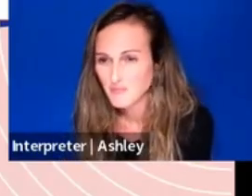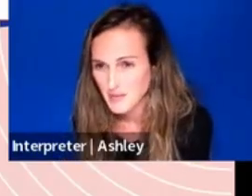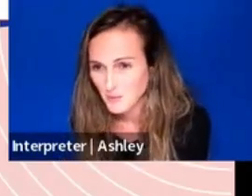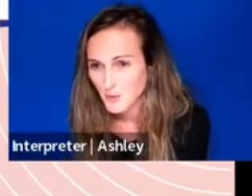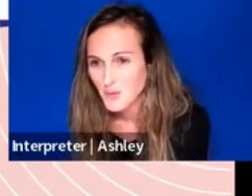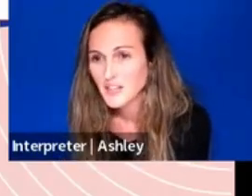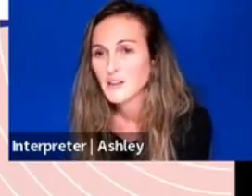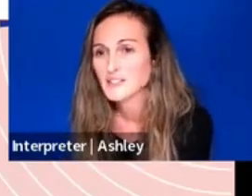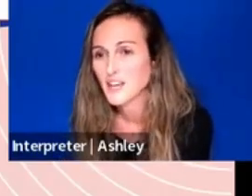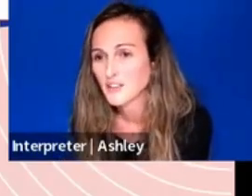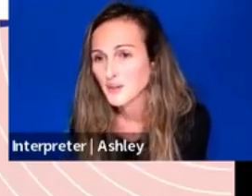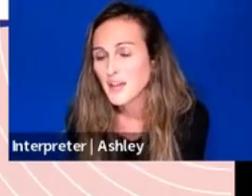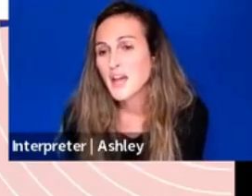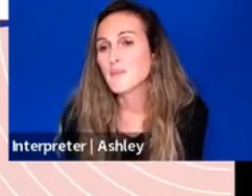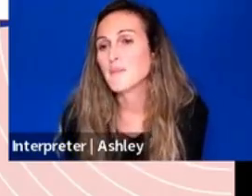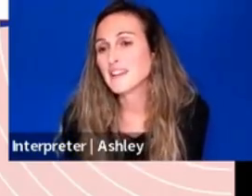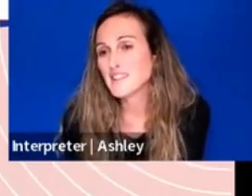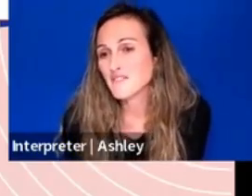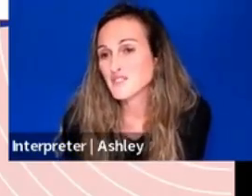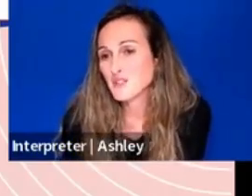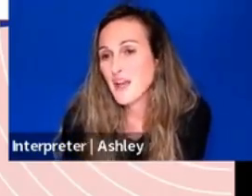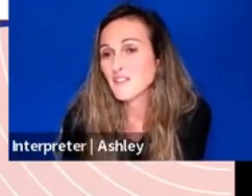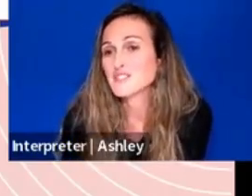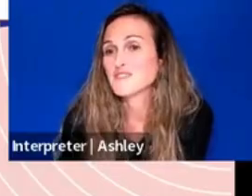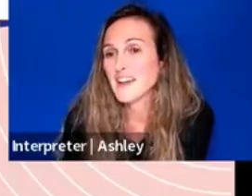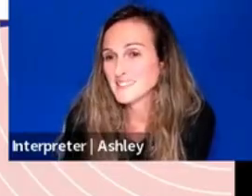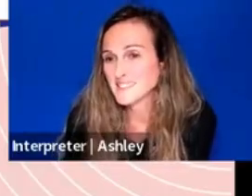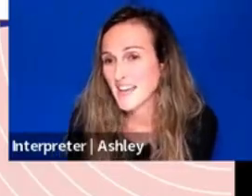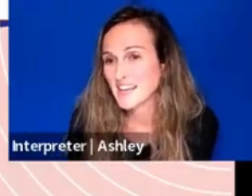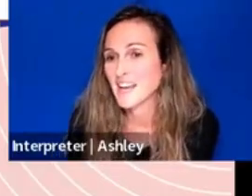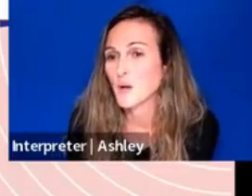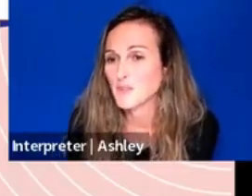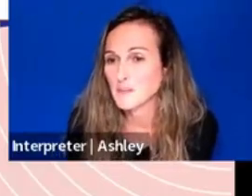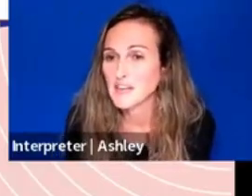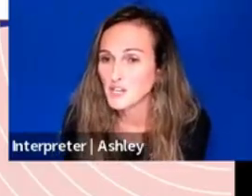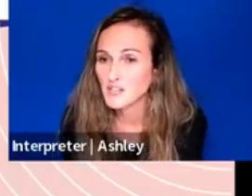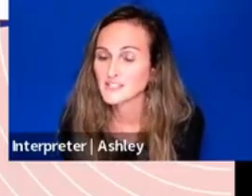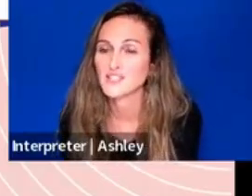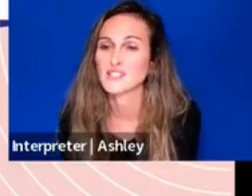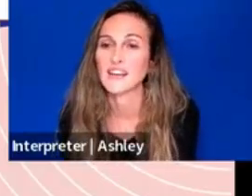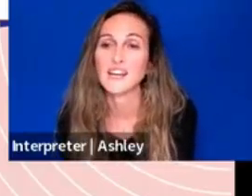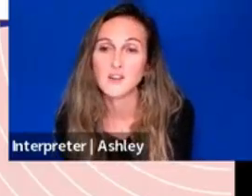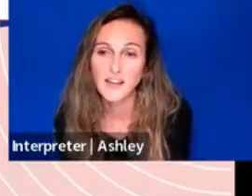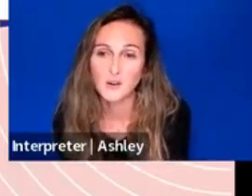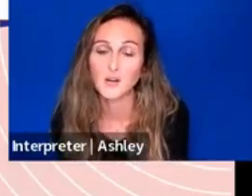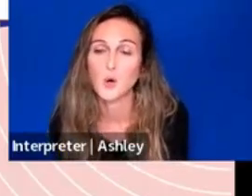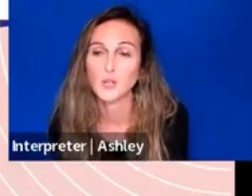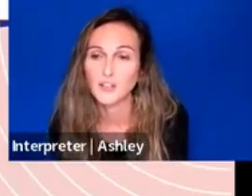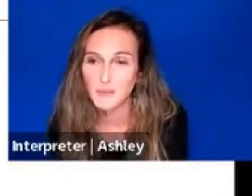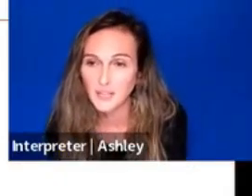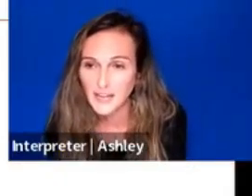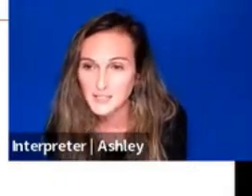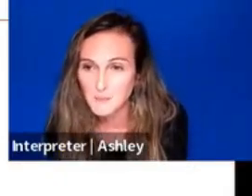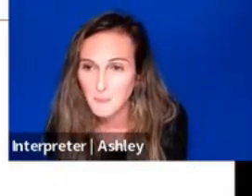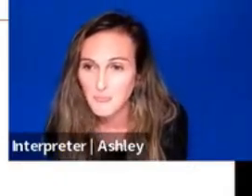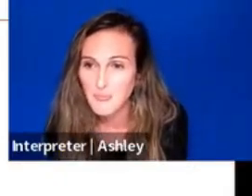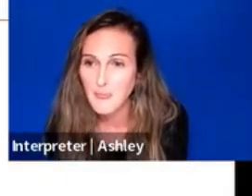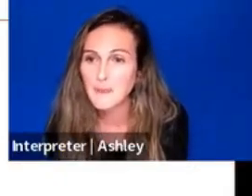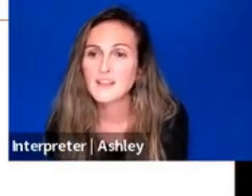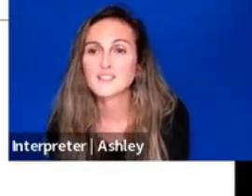deaf people? Well, I'll tell you, many deaf do have devices that can help them hear, such as a hearing aid or a cochlear